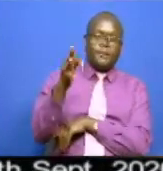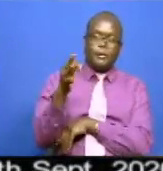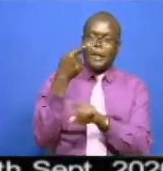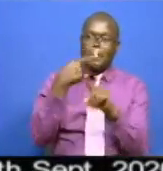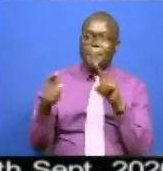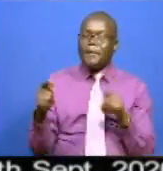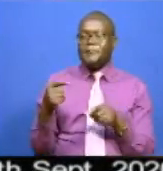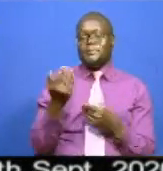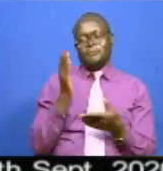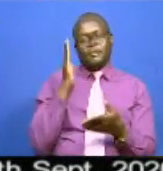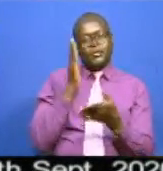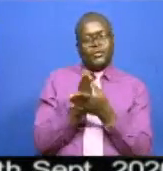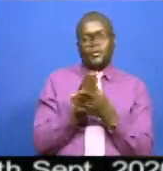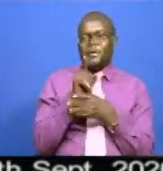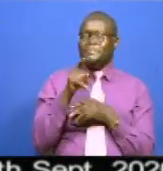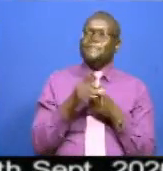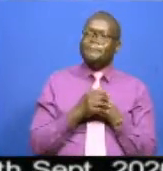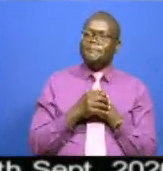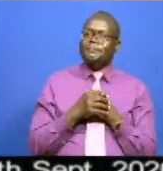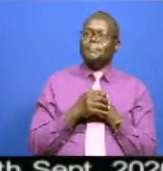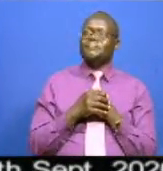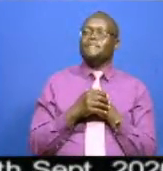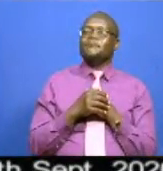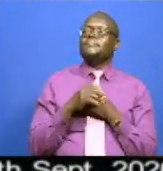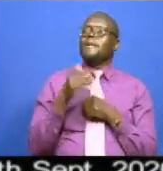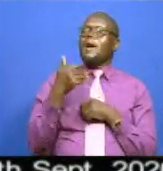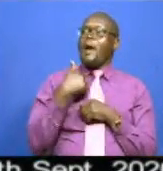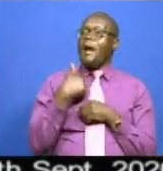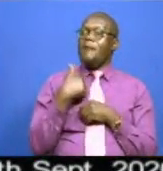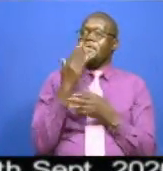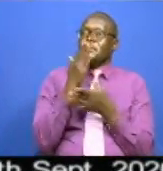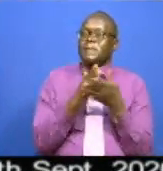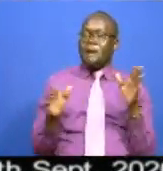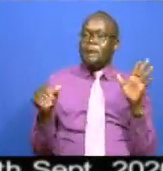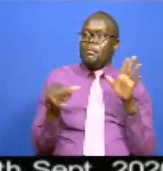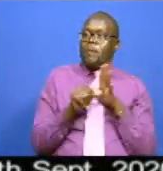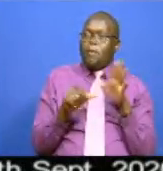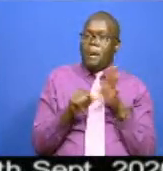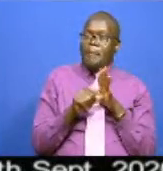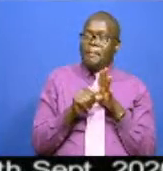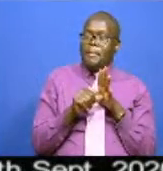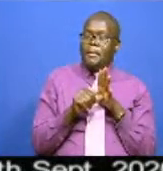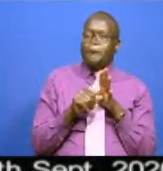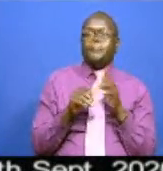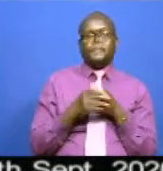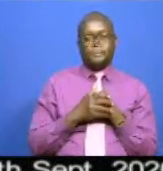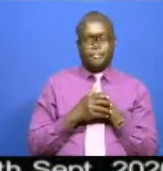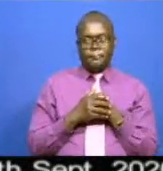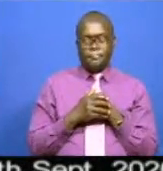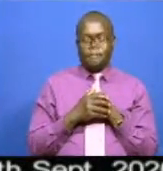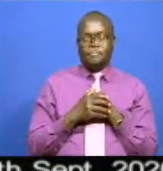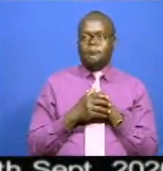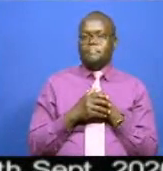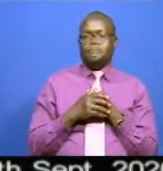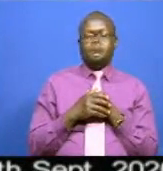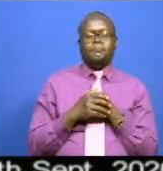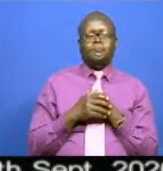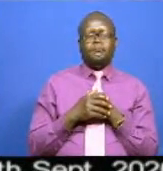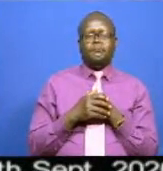who unfortunately is encumbered by certain statutory and other inhibitions that we could not